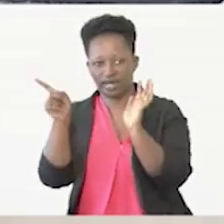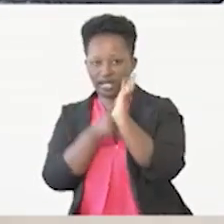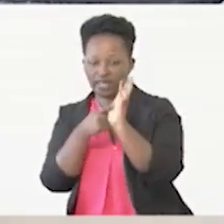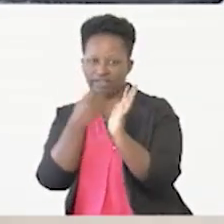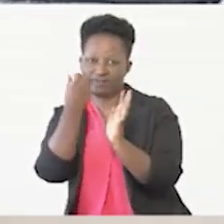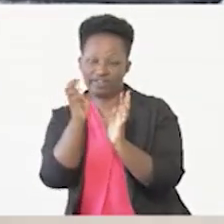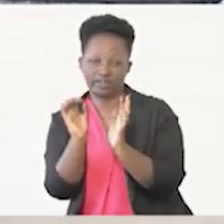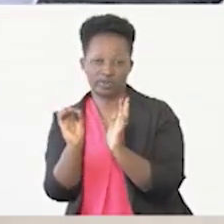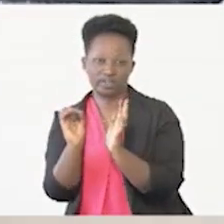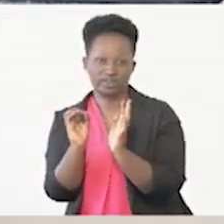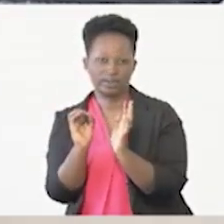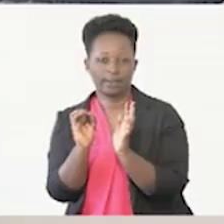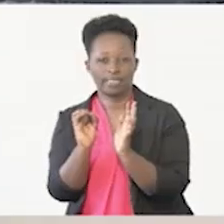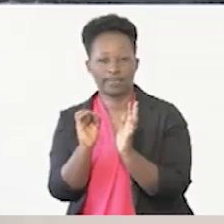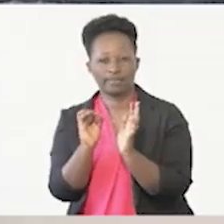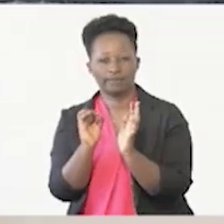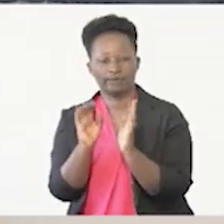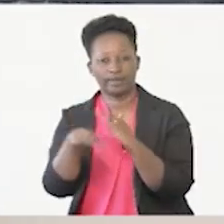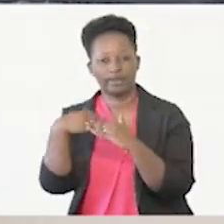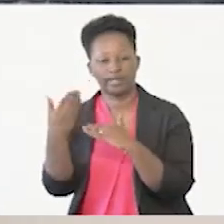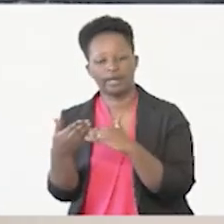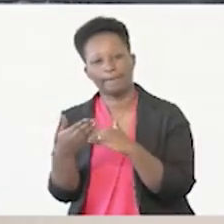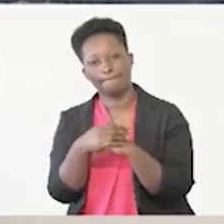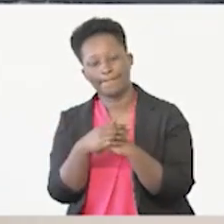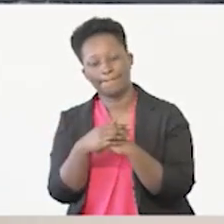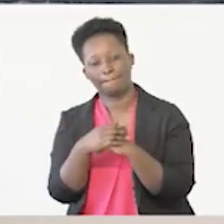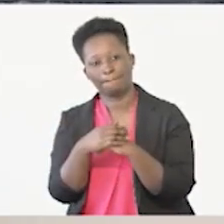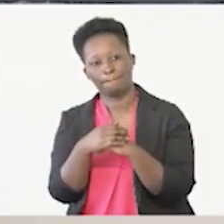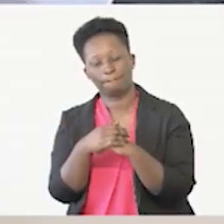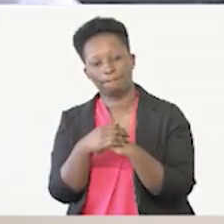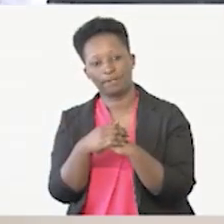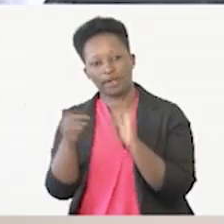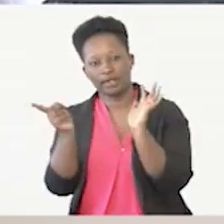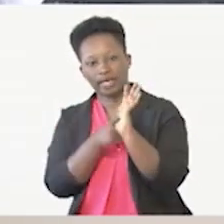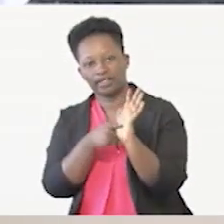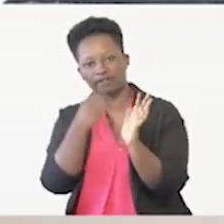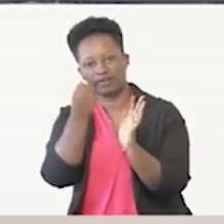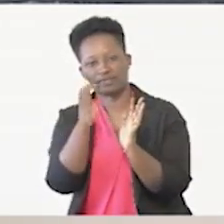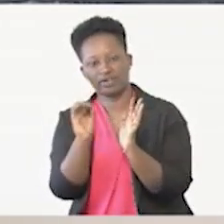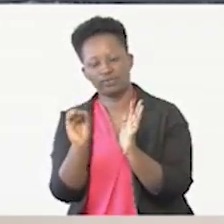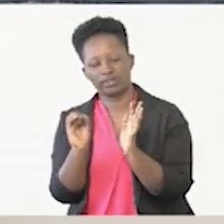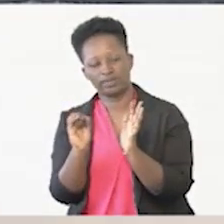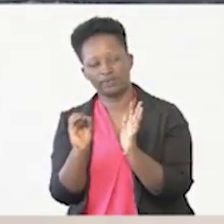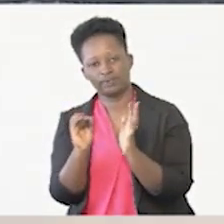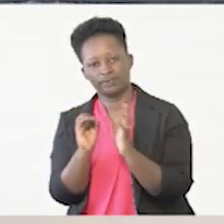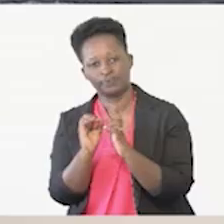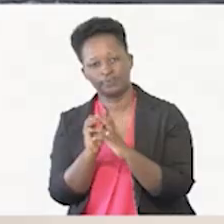negative 500, then negative 500,